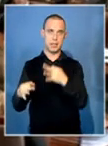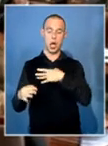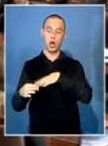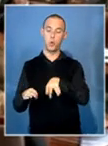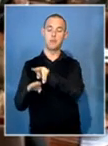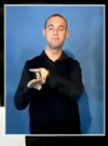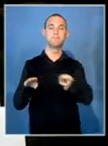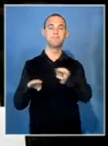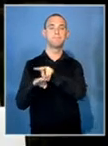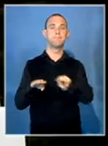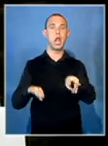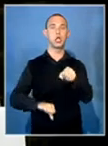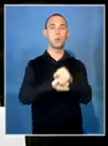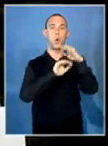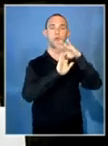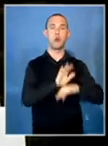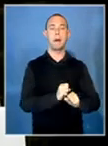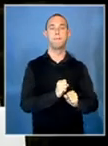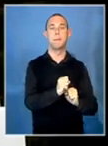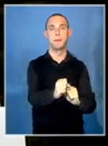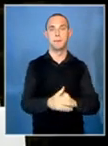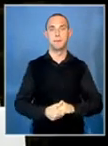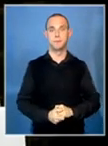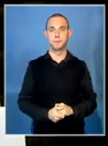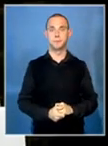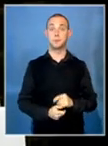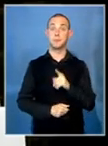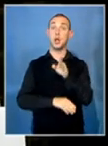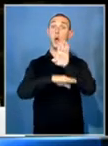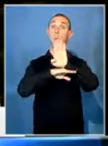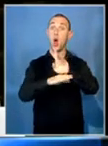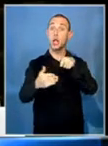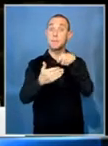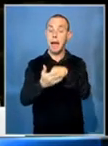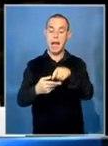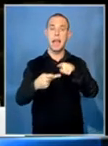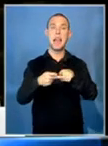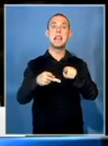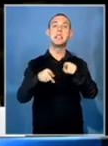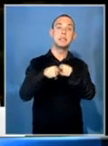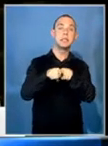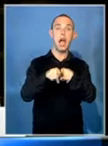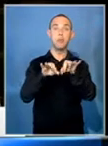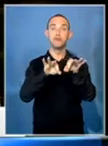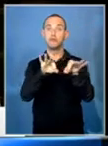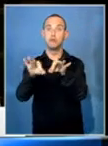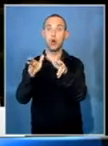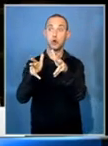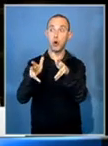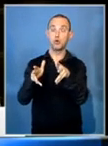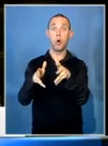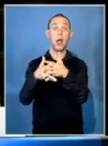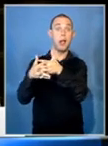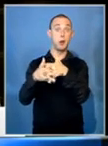continued uncertainty relating to the timing of the inevitable slowdown in bond purchases and its data-dependent nature imply that emerging